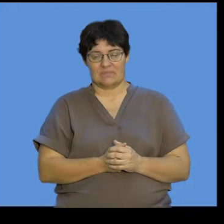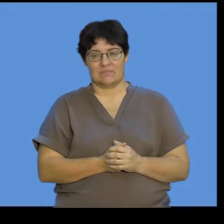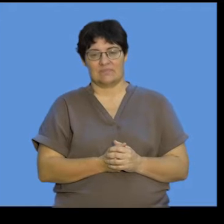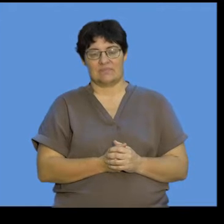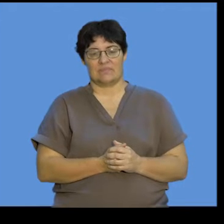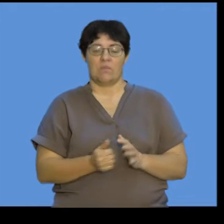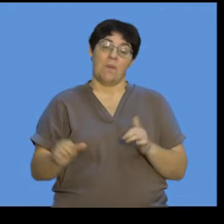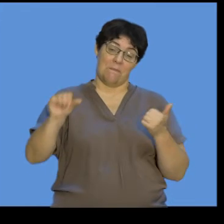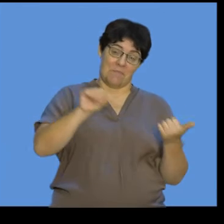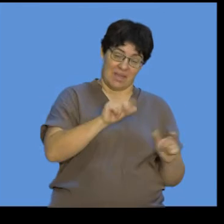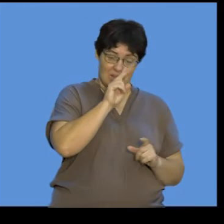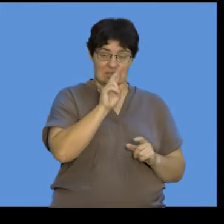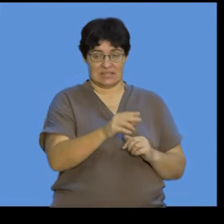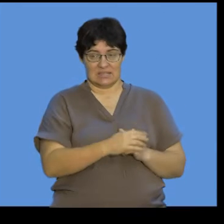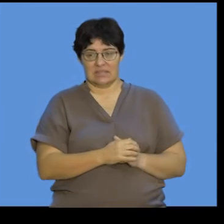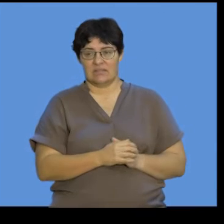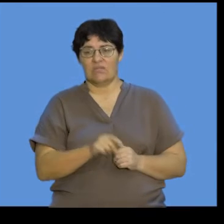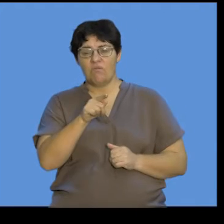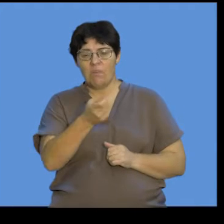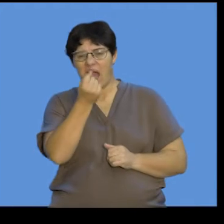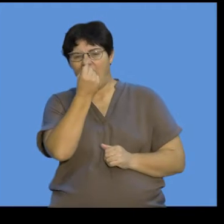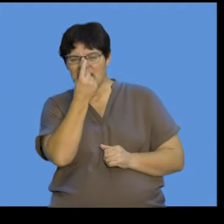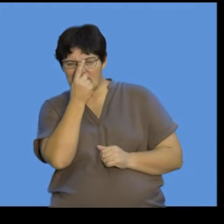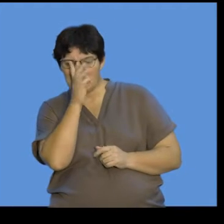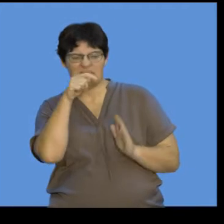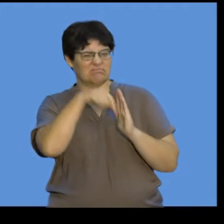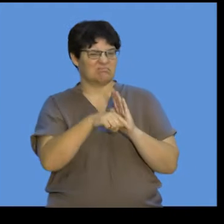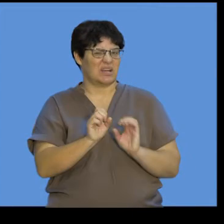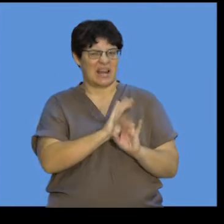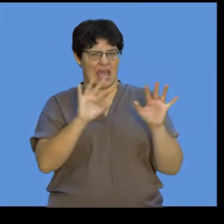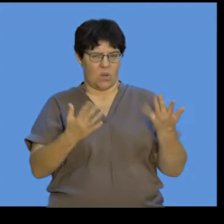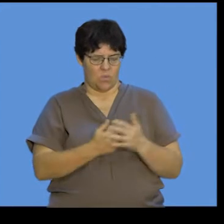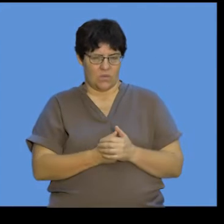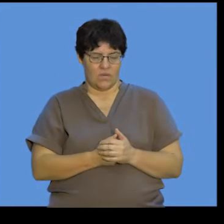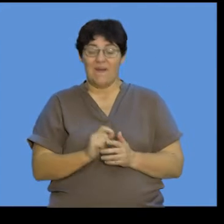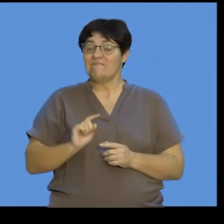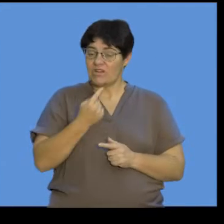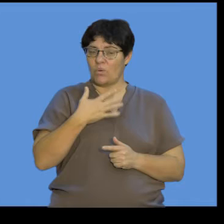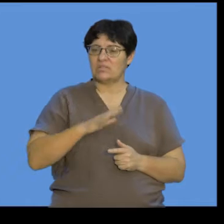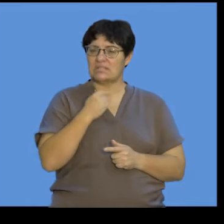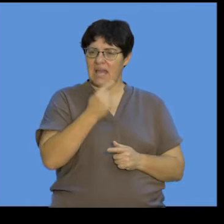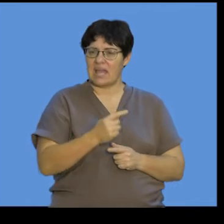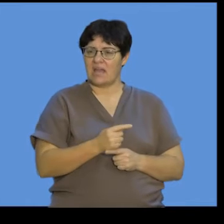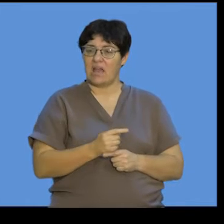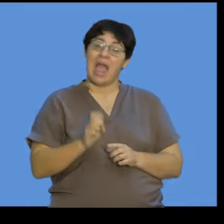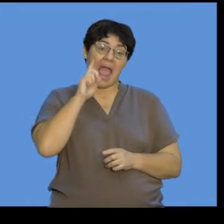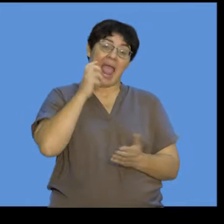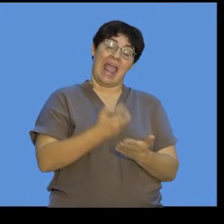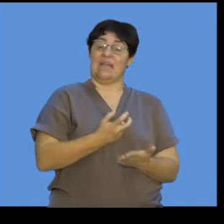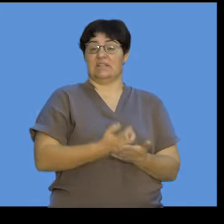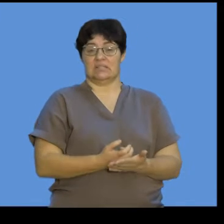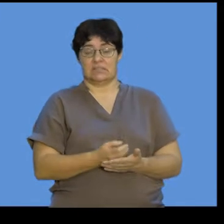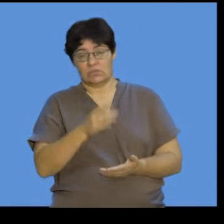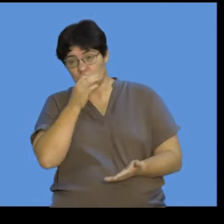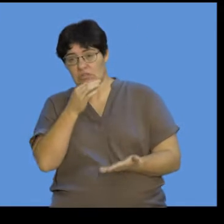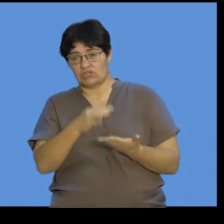back and try to understand this in context, okay? But furthermore, we are saying there is more evidence to suggest